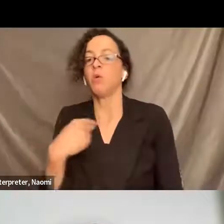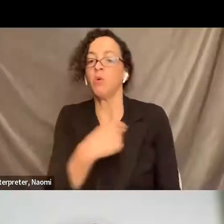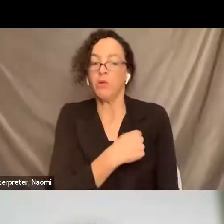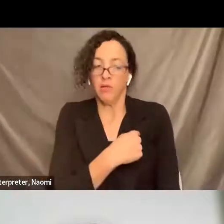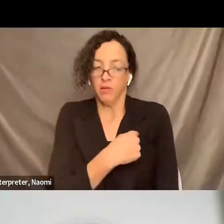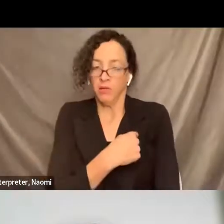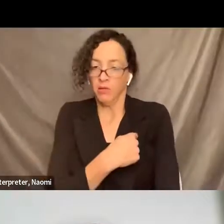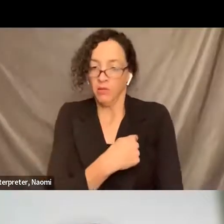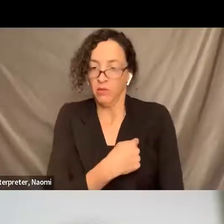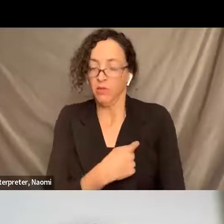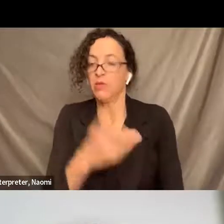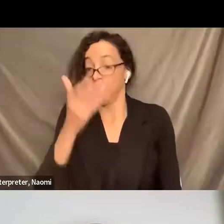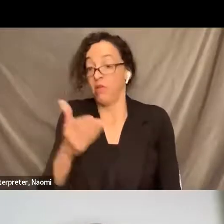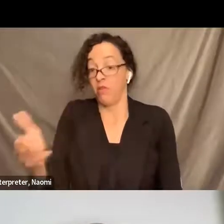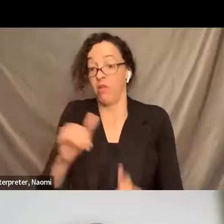the thing that people,